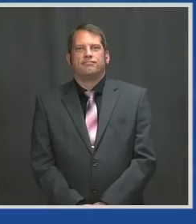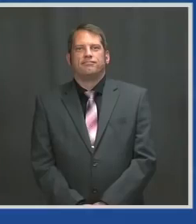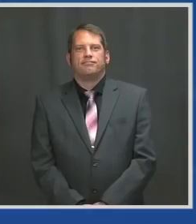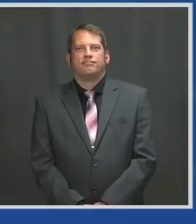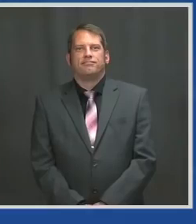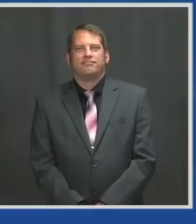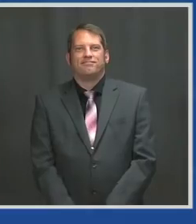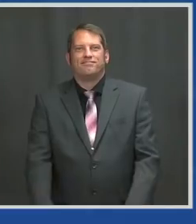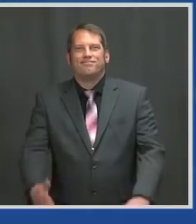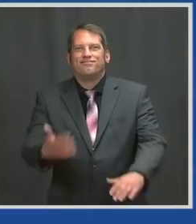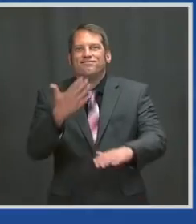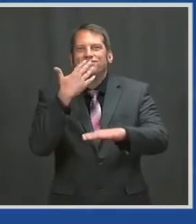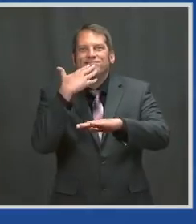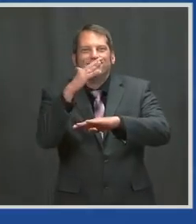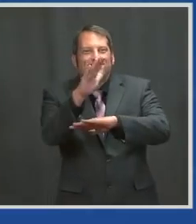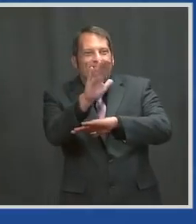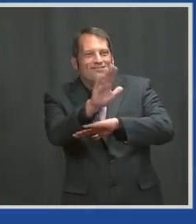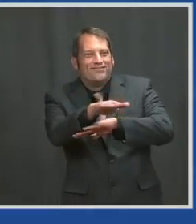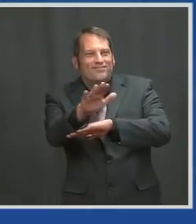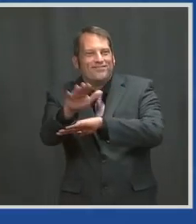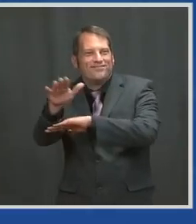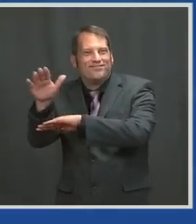Good afternoon. It's exactly 12.